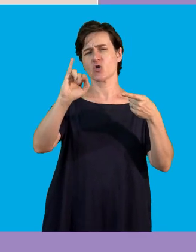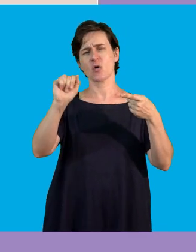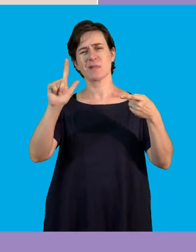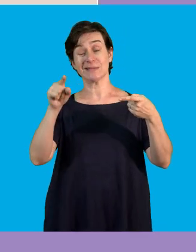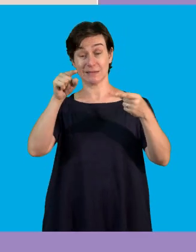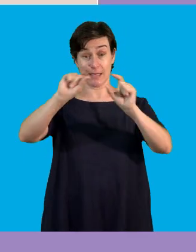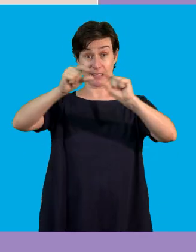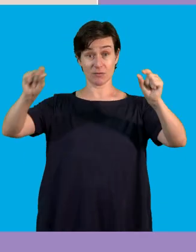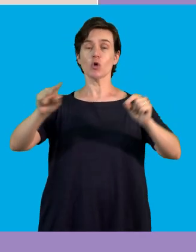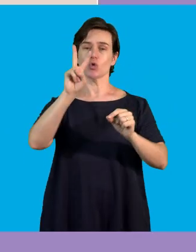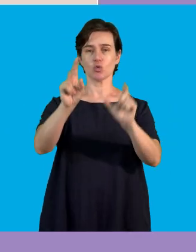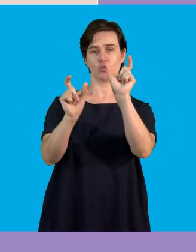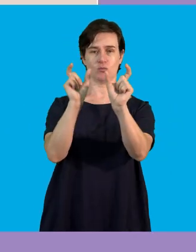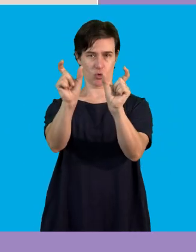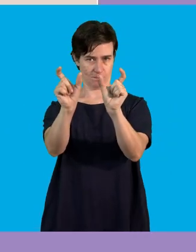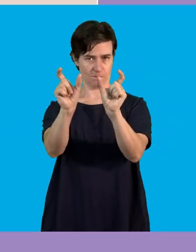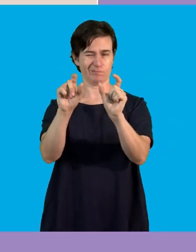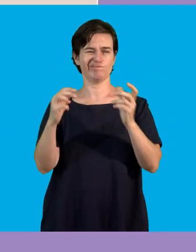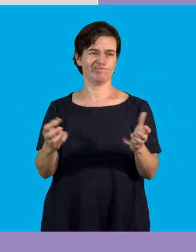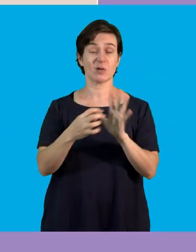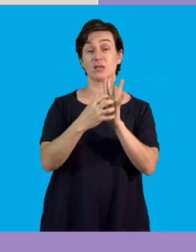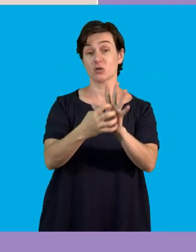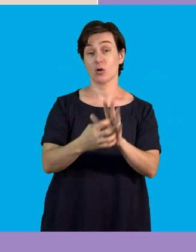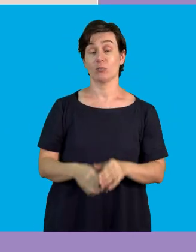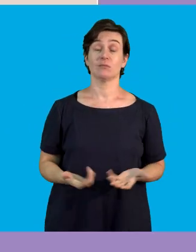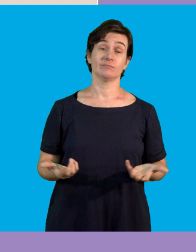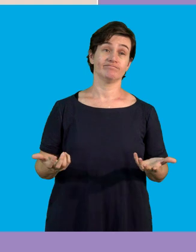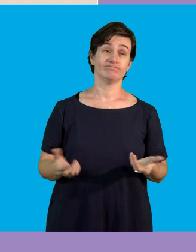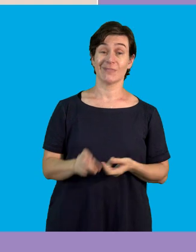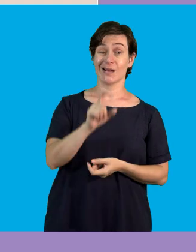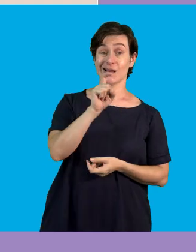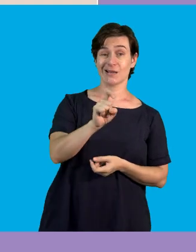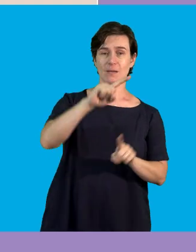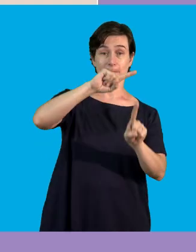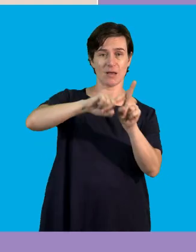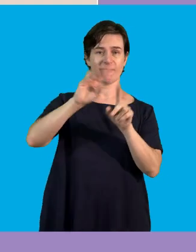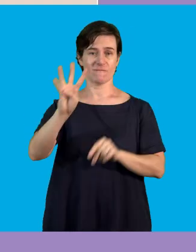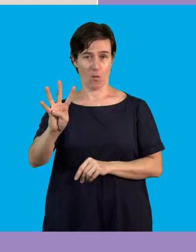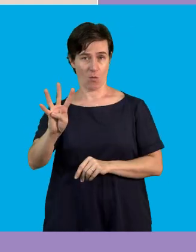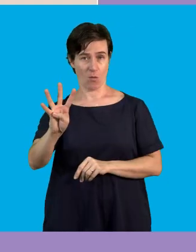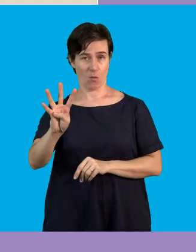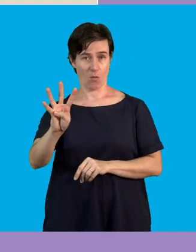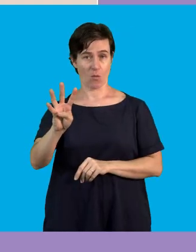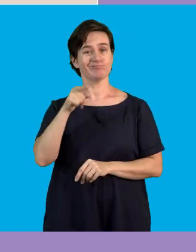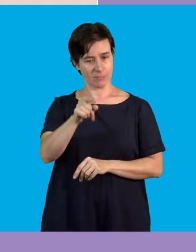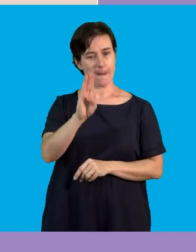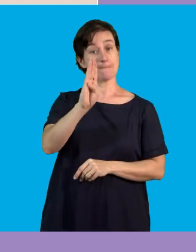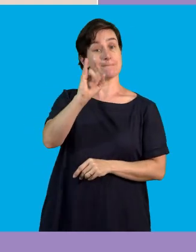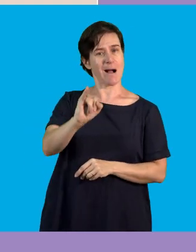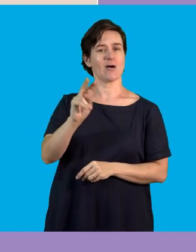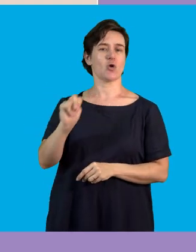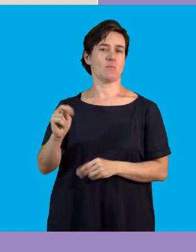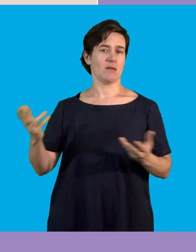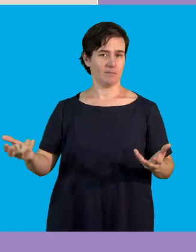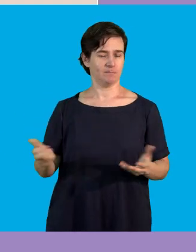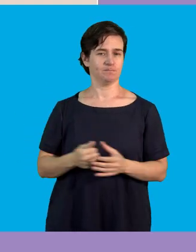binomial then is an expression that has two terms. Let's make an example. X plus 4